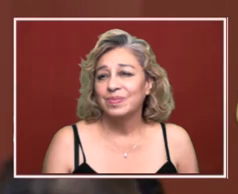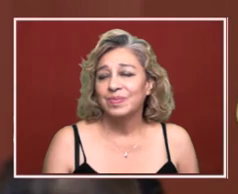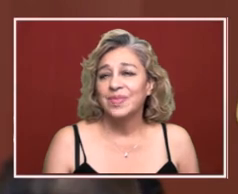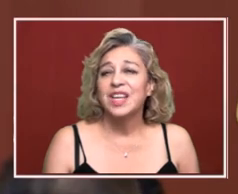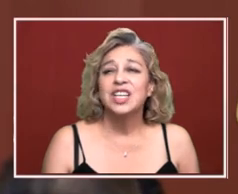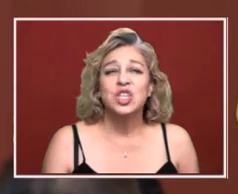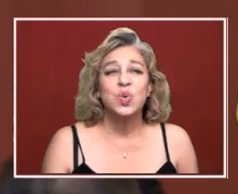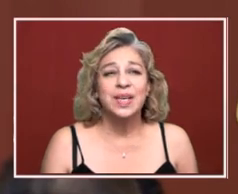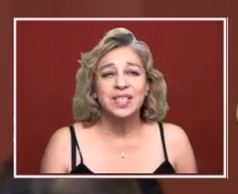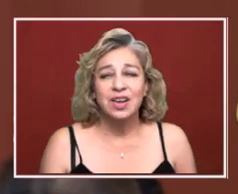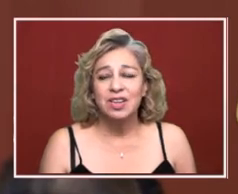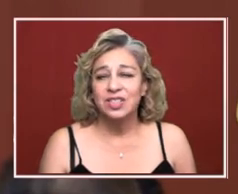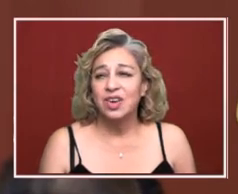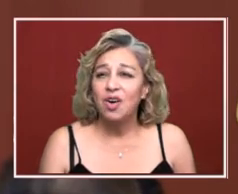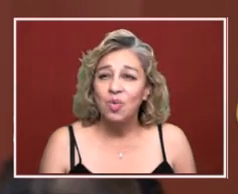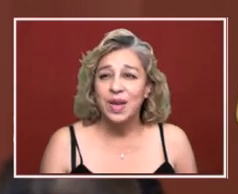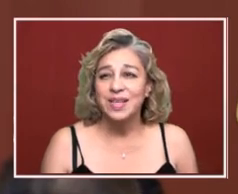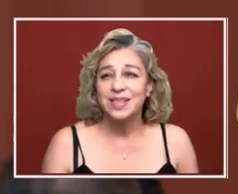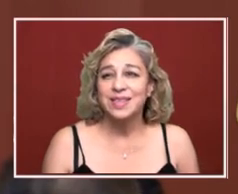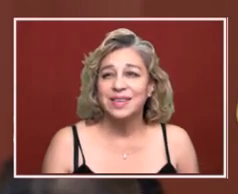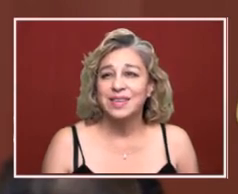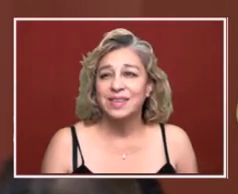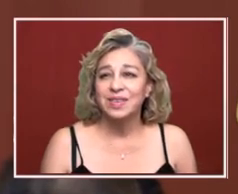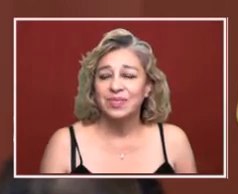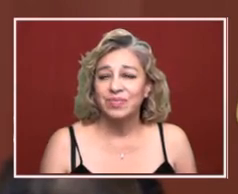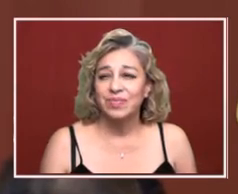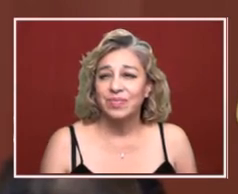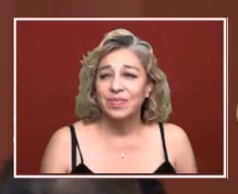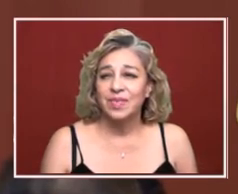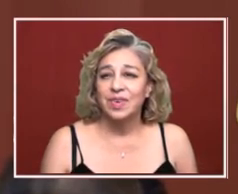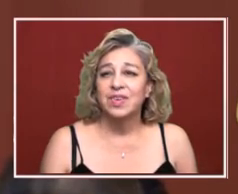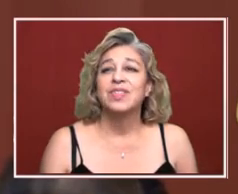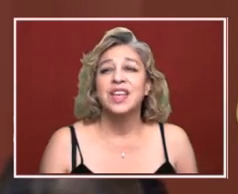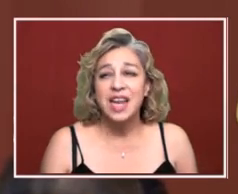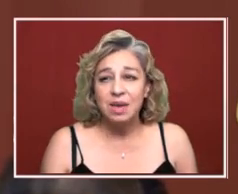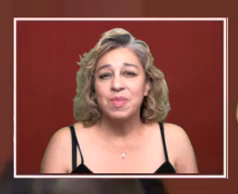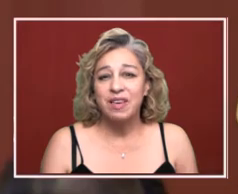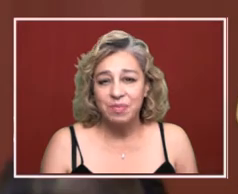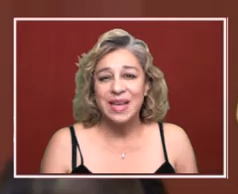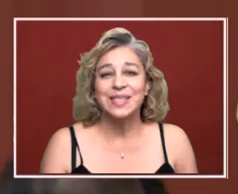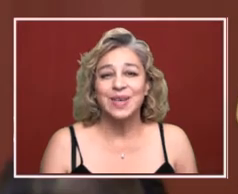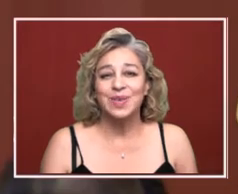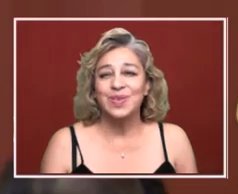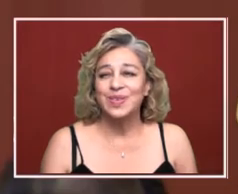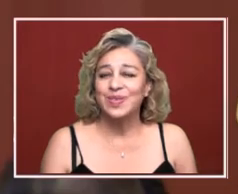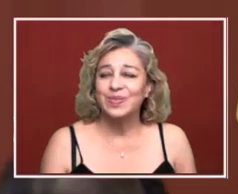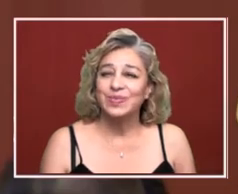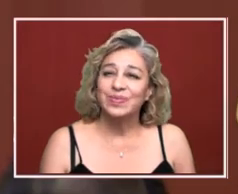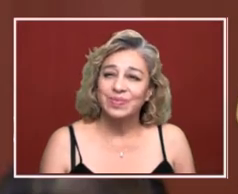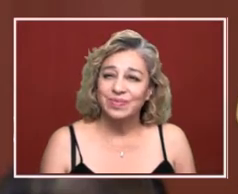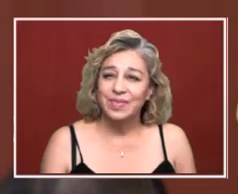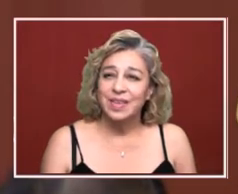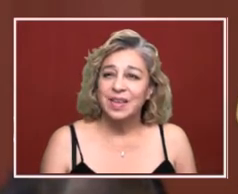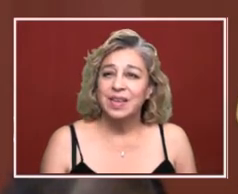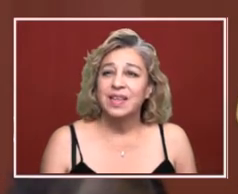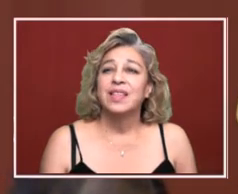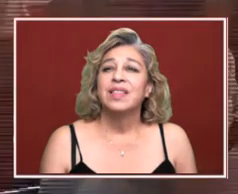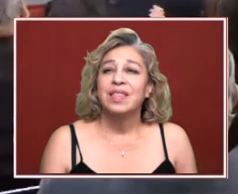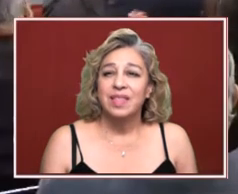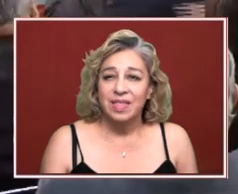siempre. To exalt always. El nombre de México. The name of Mexico. Muchas